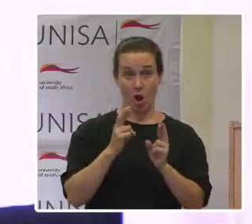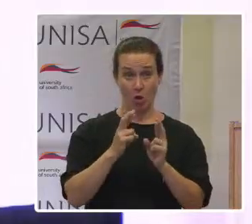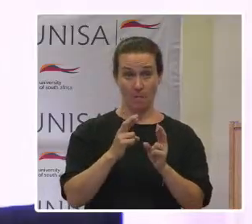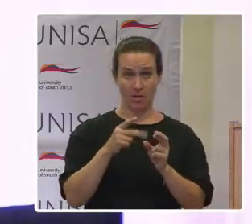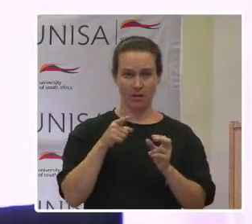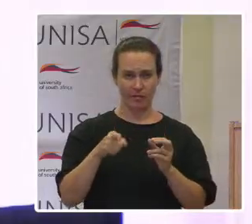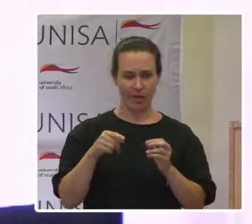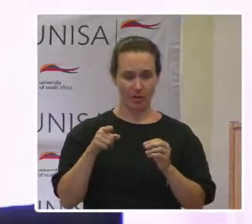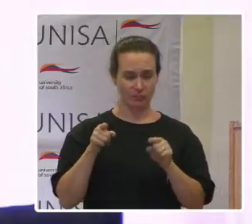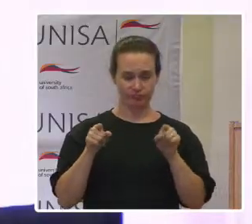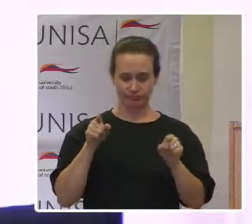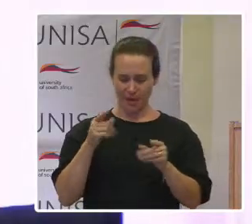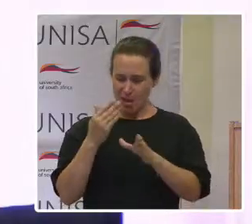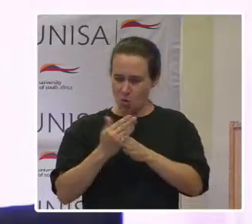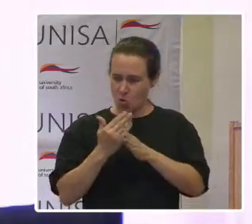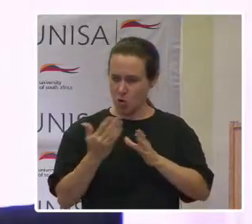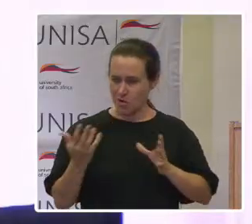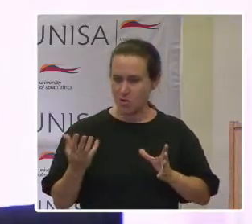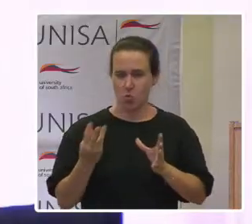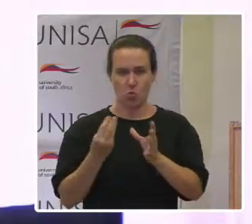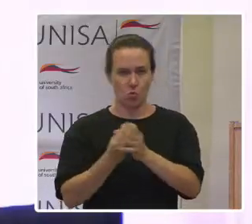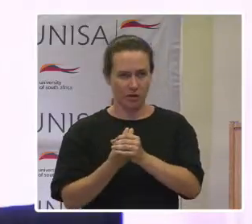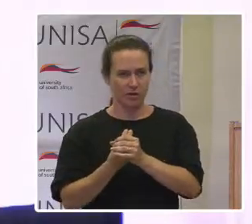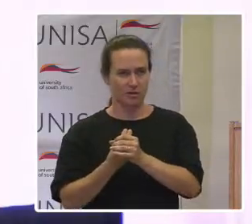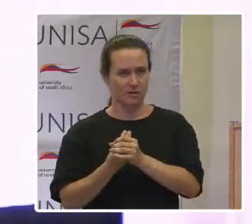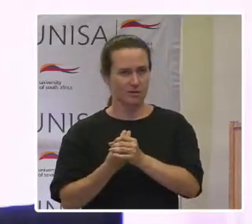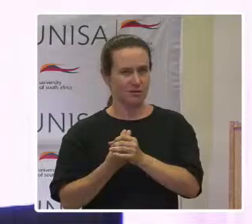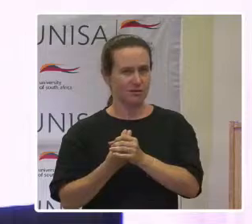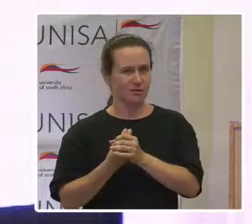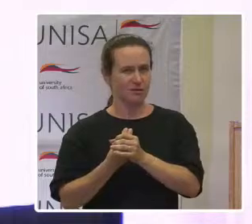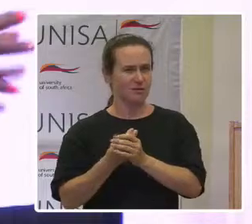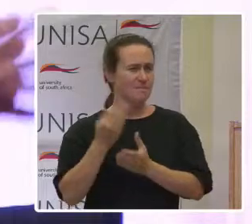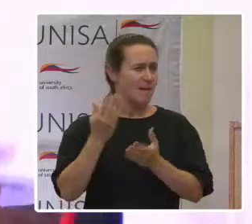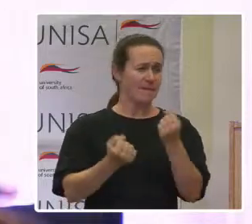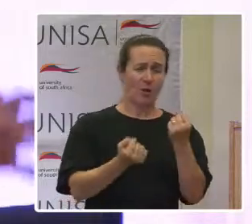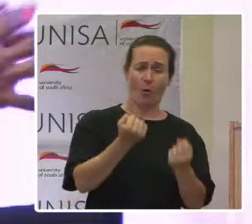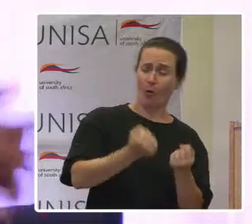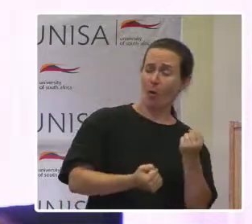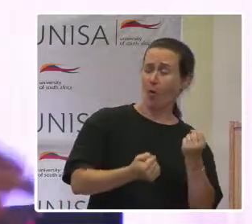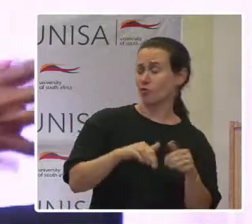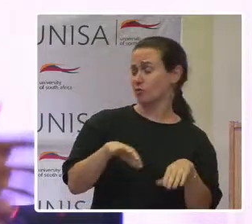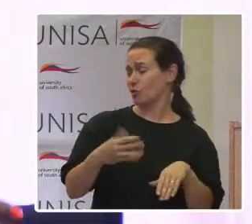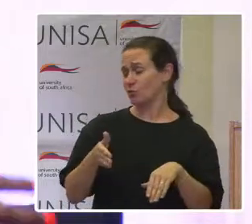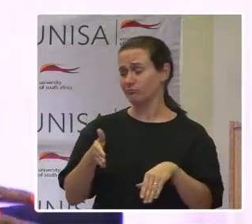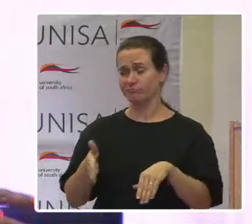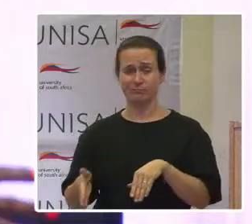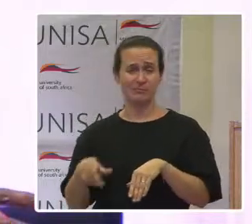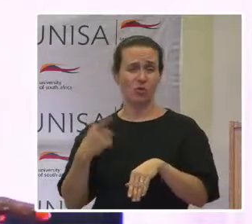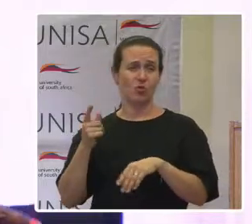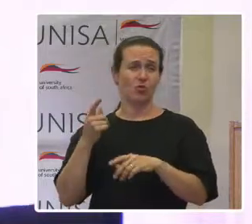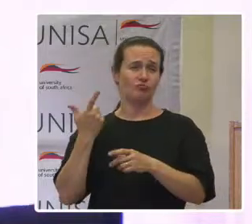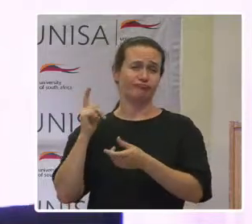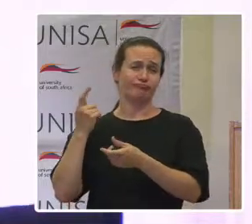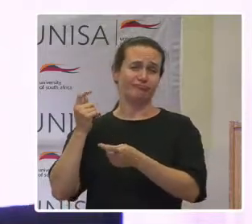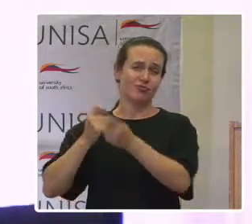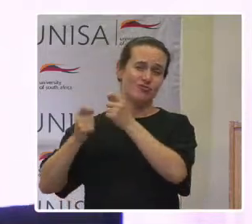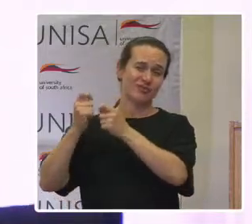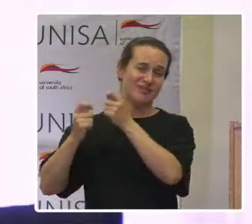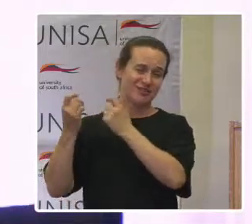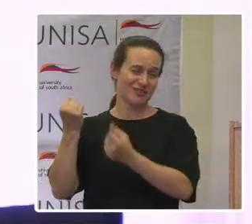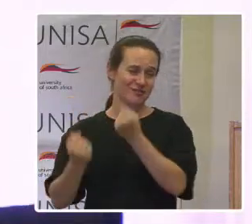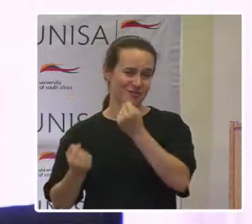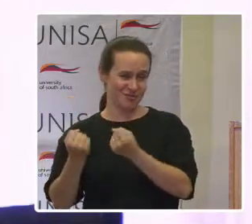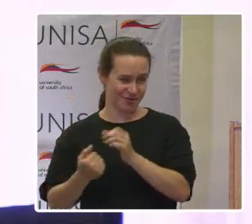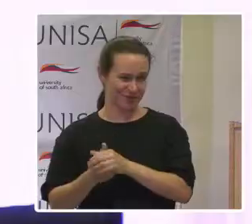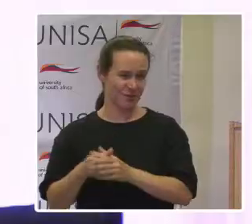marriage will go and sign in at whether it's the court or whether here is in the traditional court, but we make